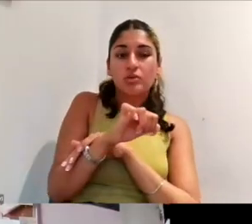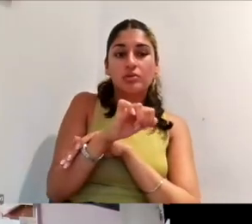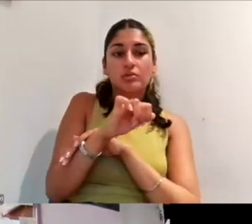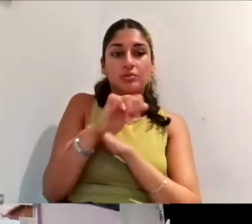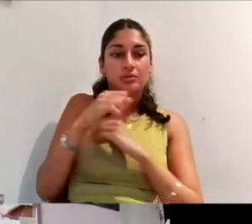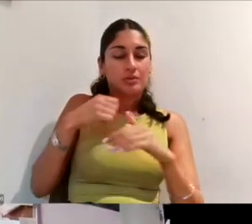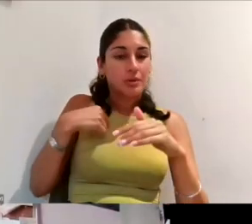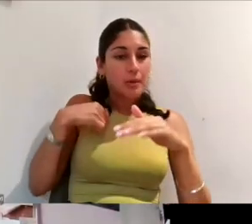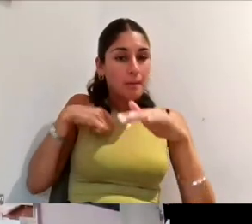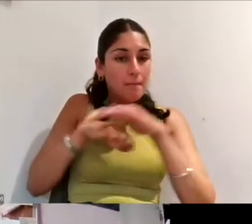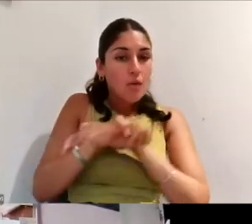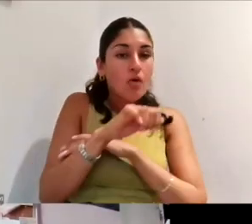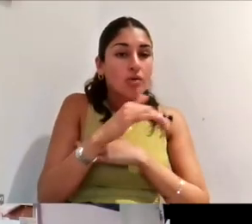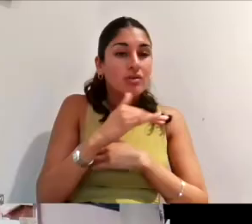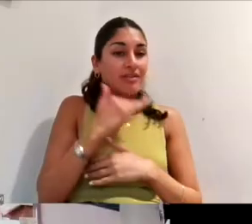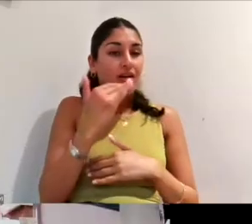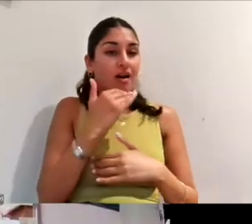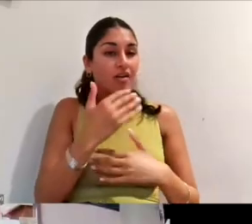drank whiskey.